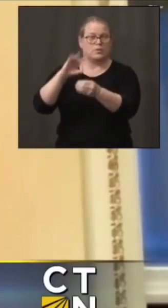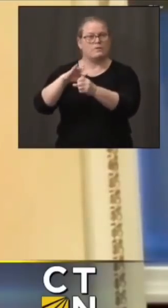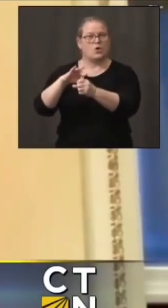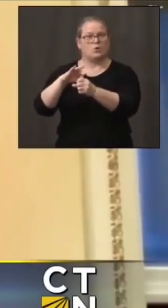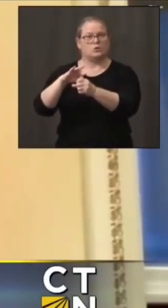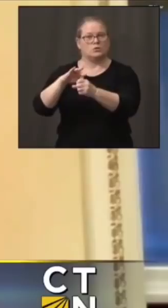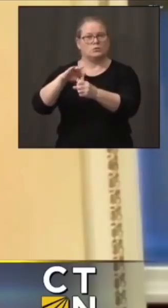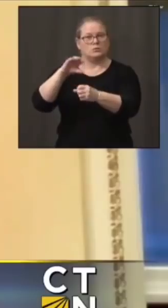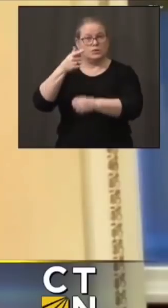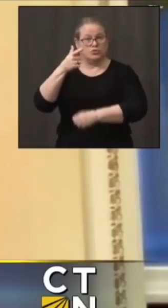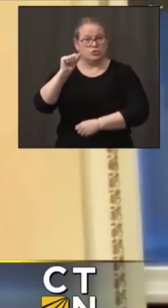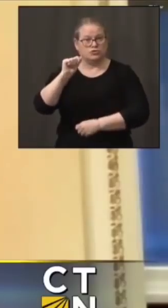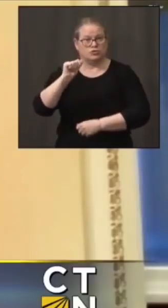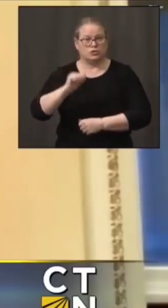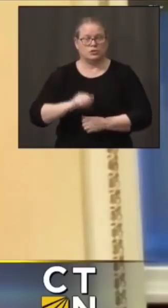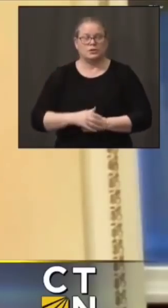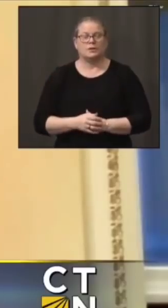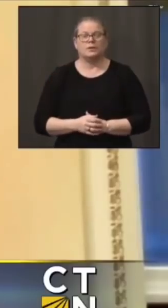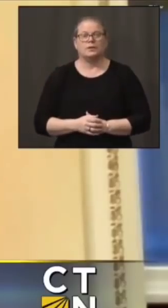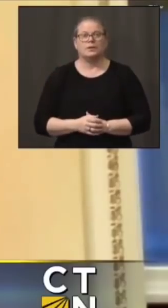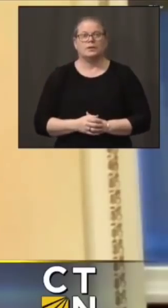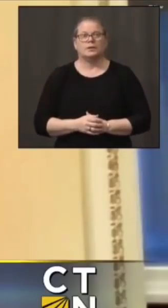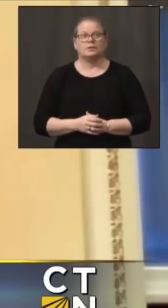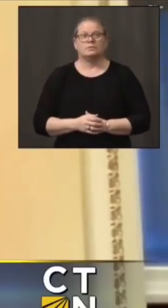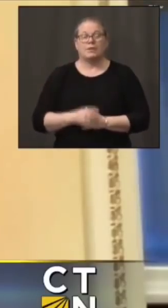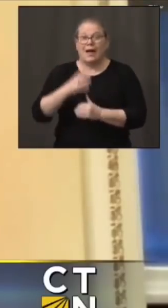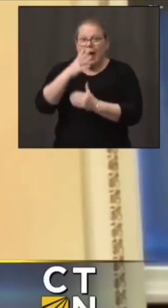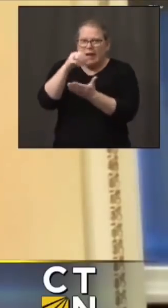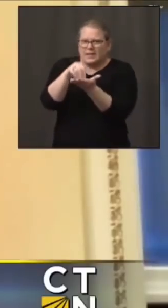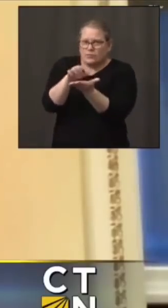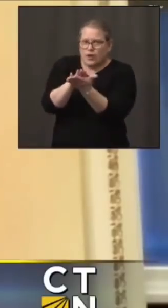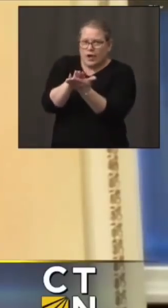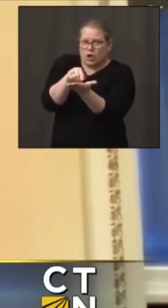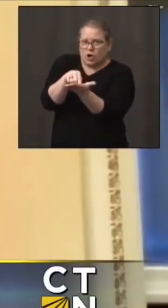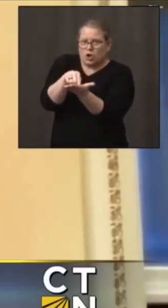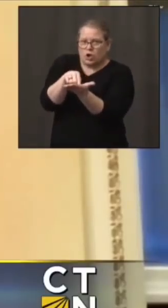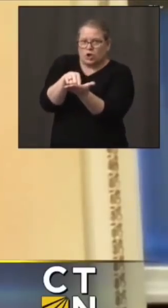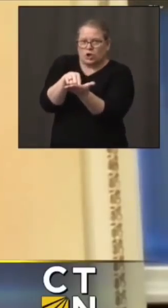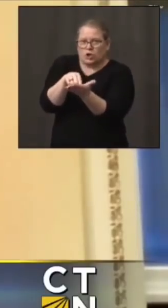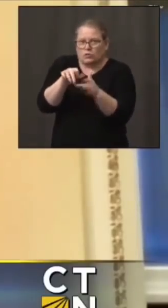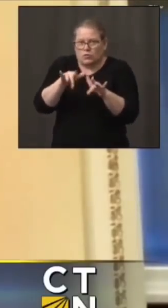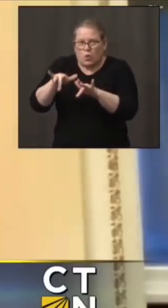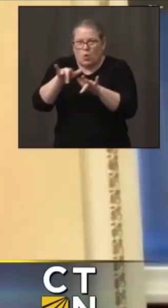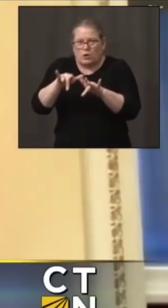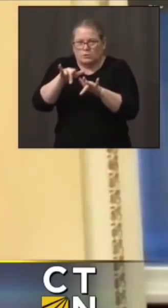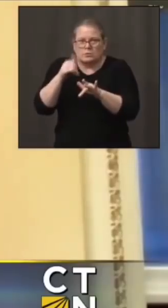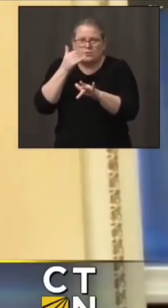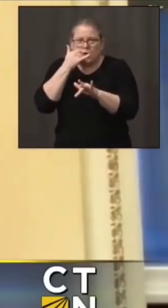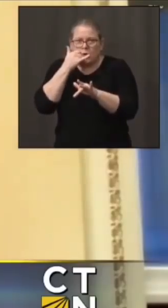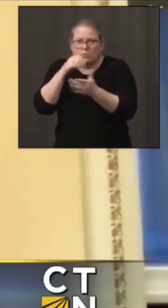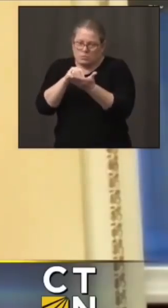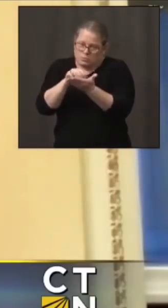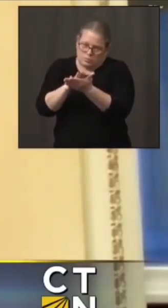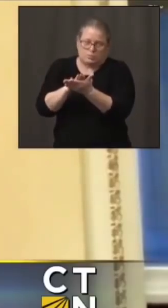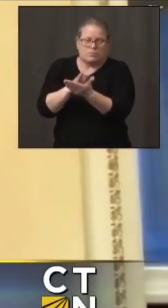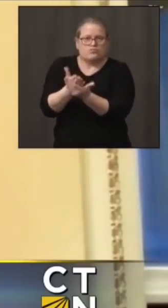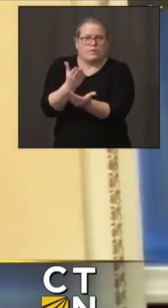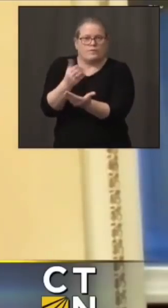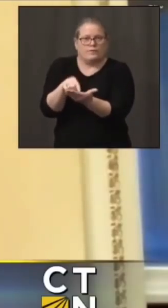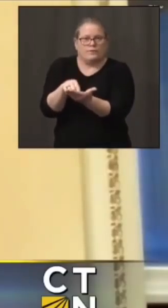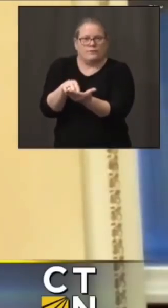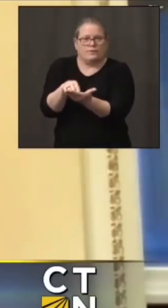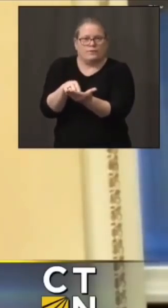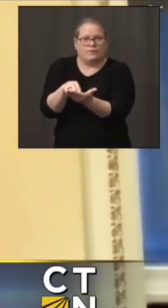I think that that in effect was trying to get state election